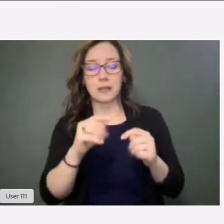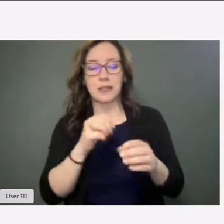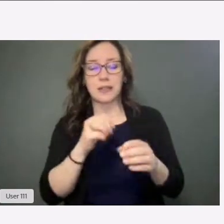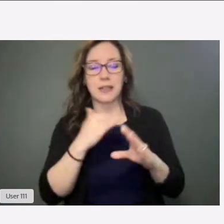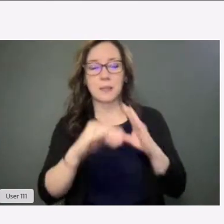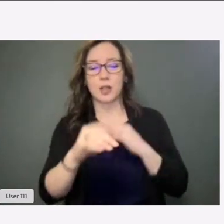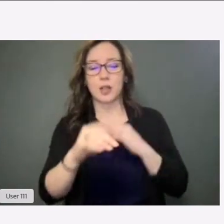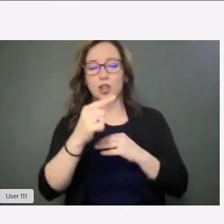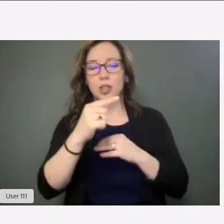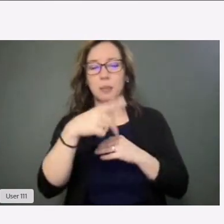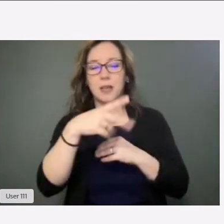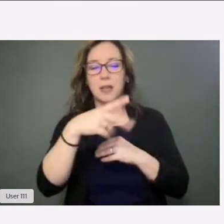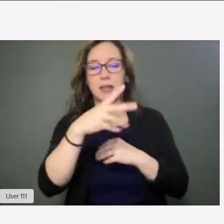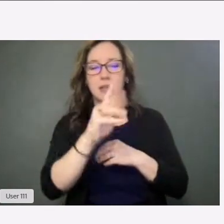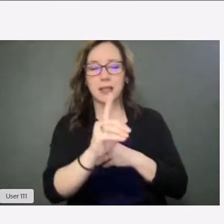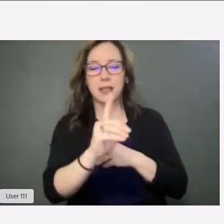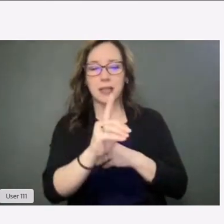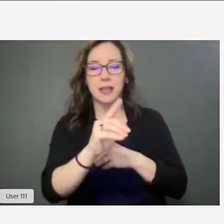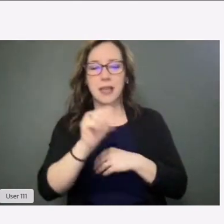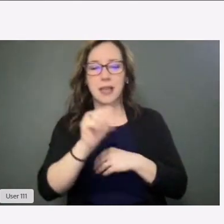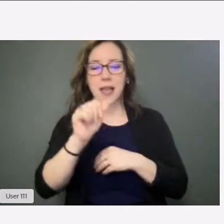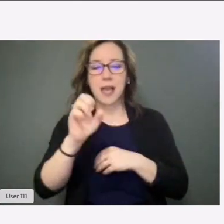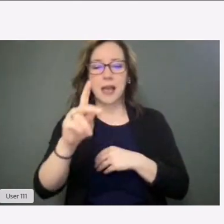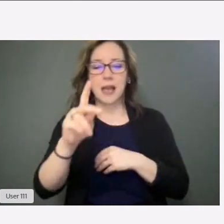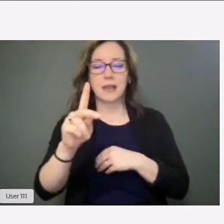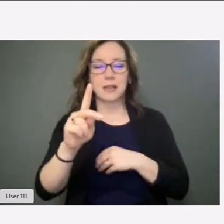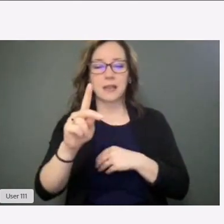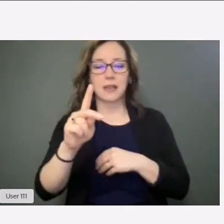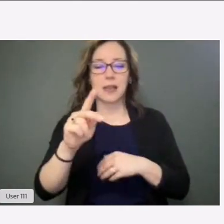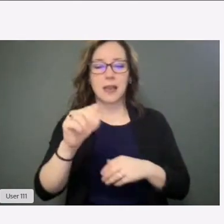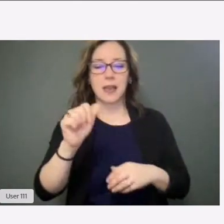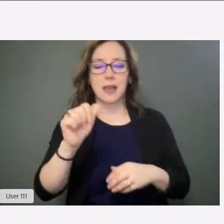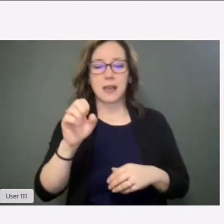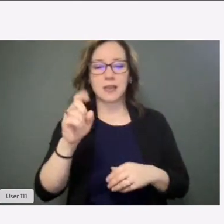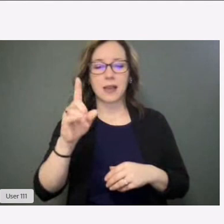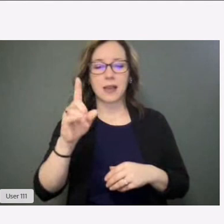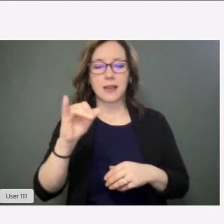the GPD inbox, it's